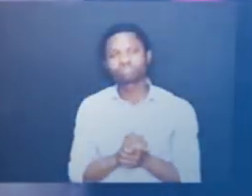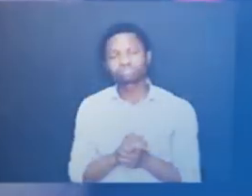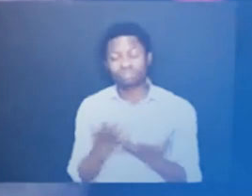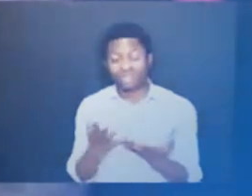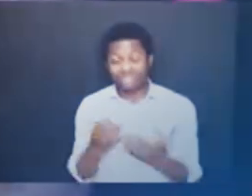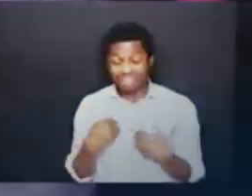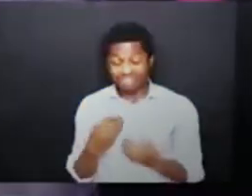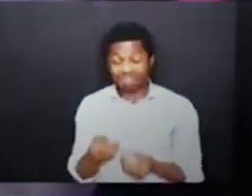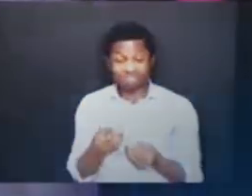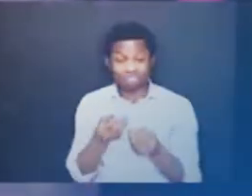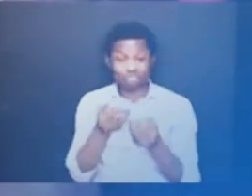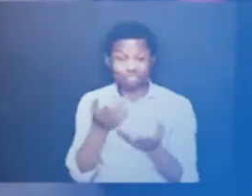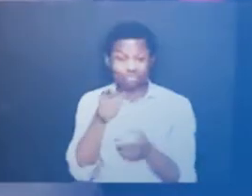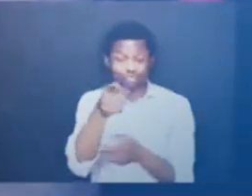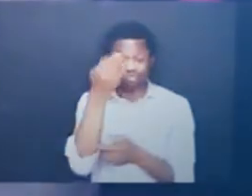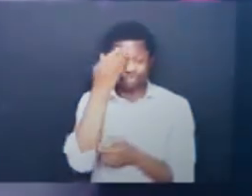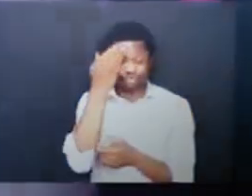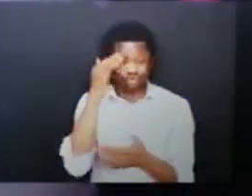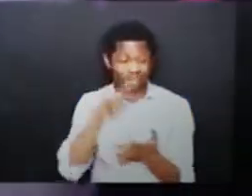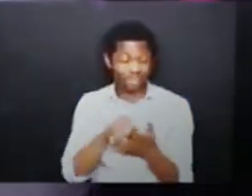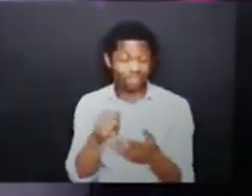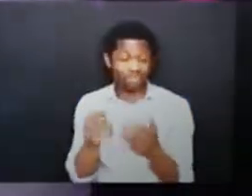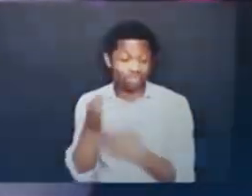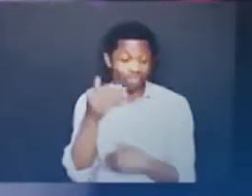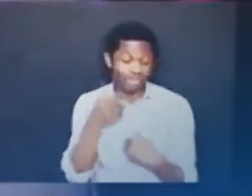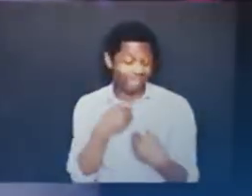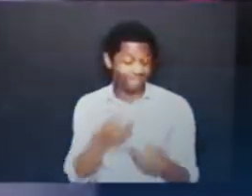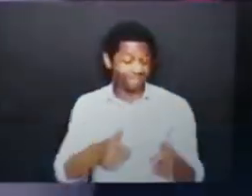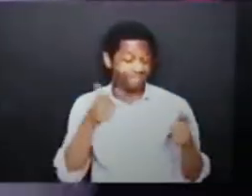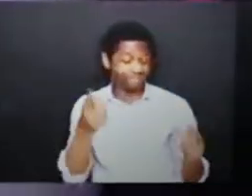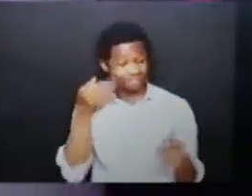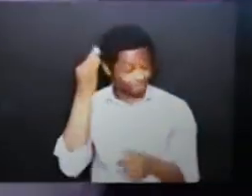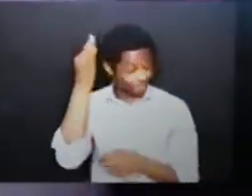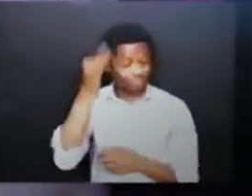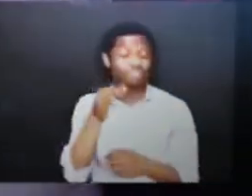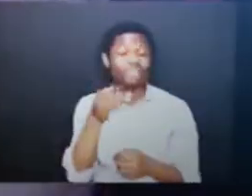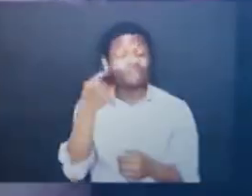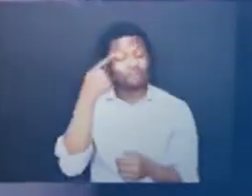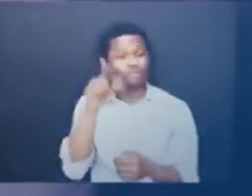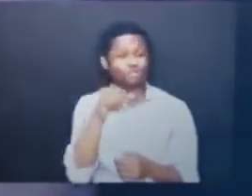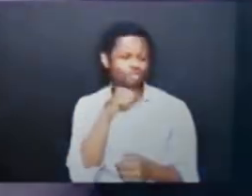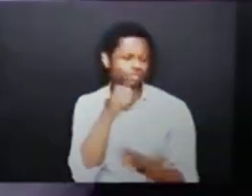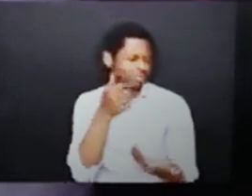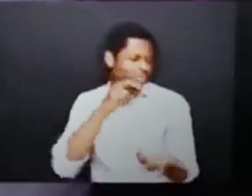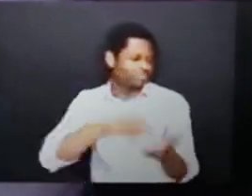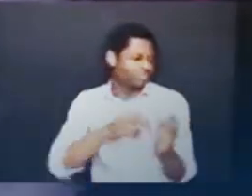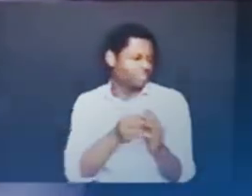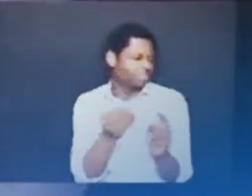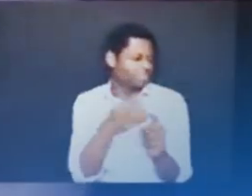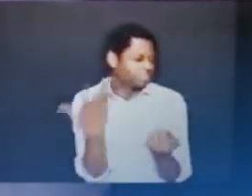much. So I want you to